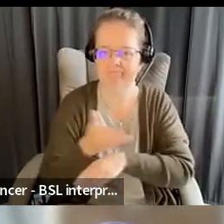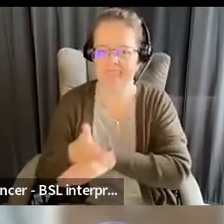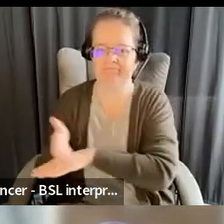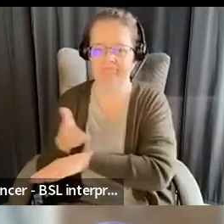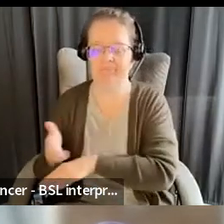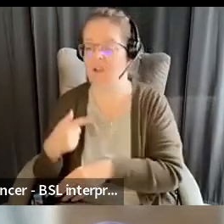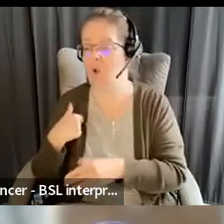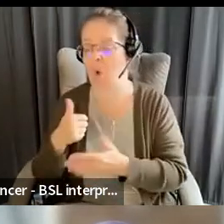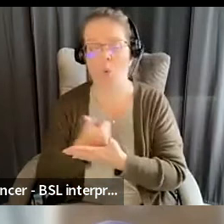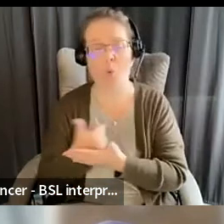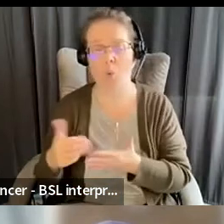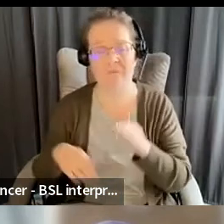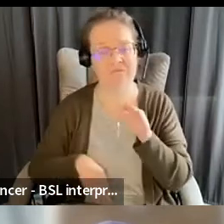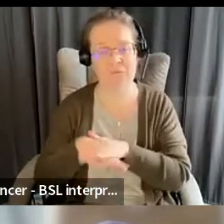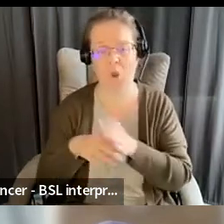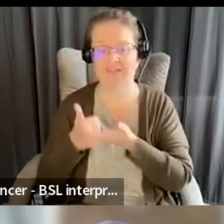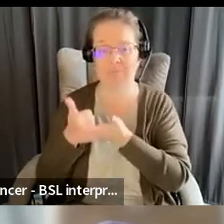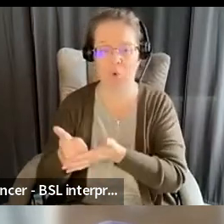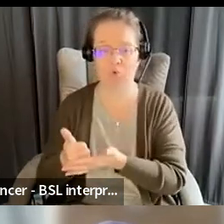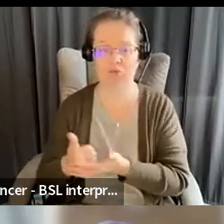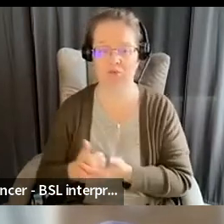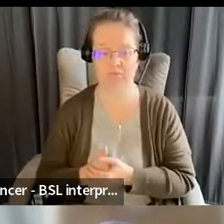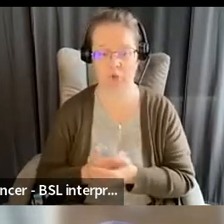support and engagement with the recruitment team throughout that process.